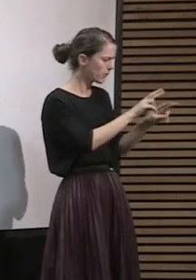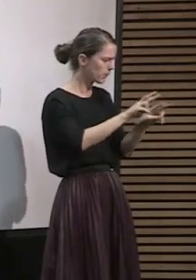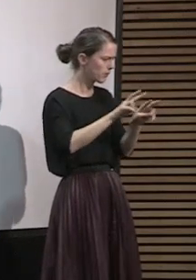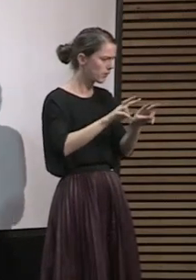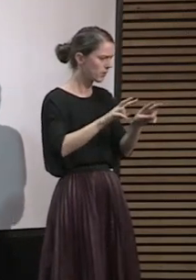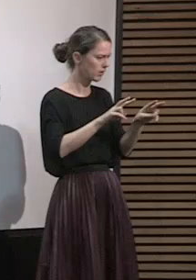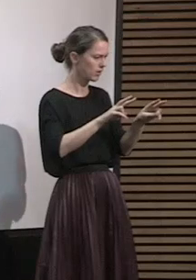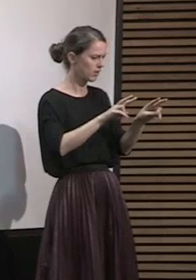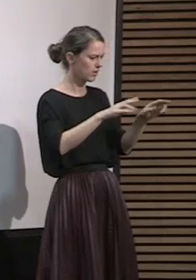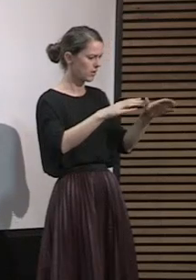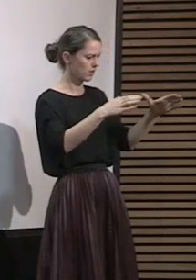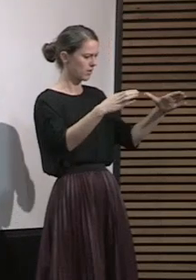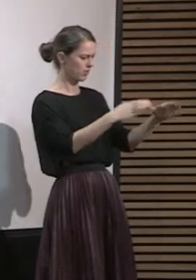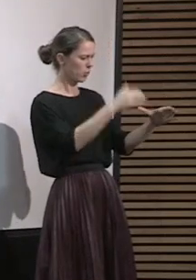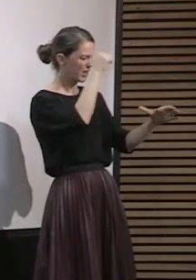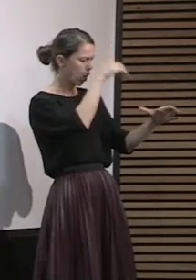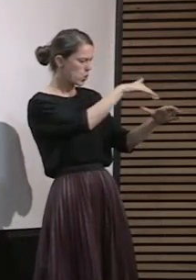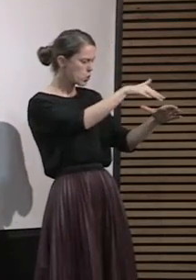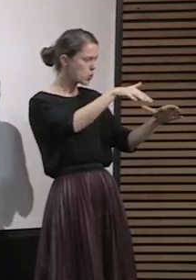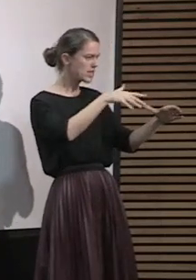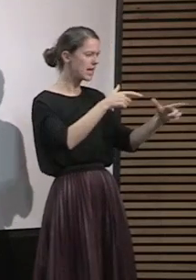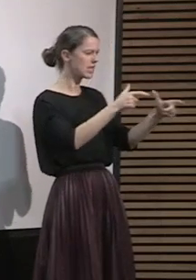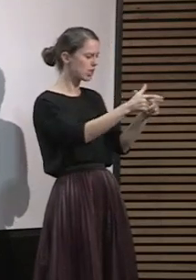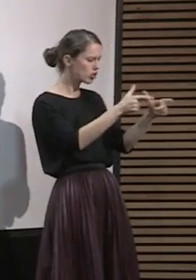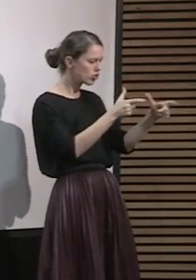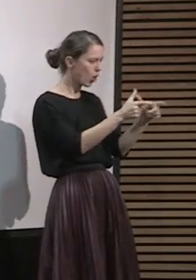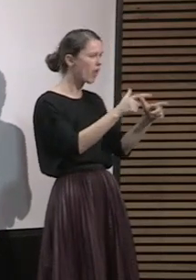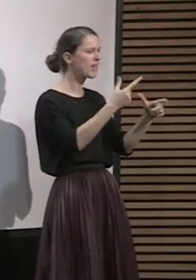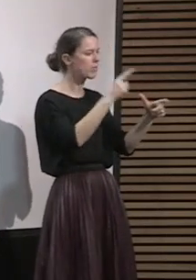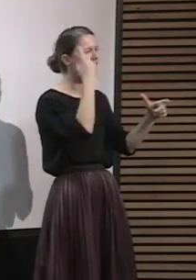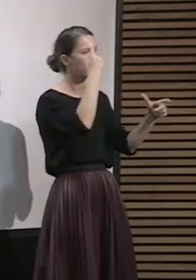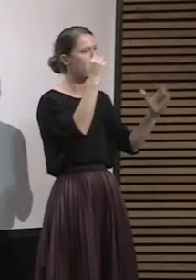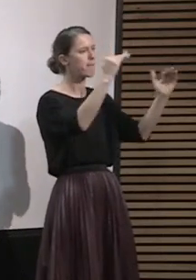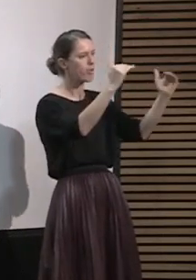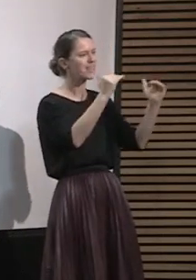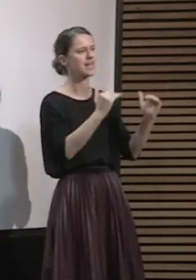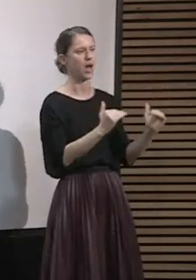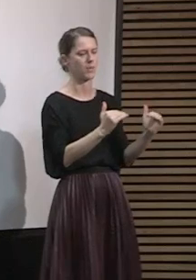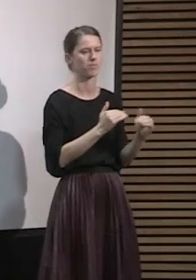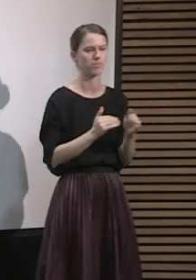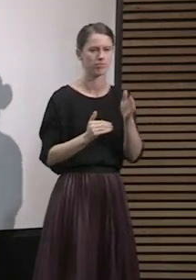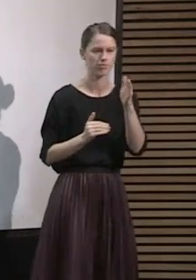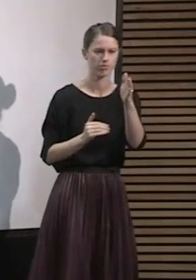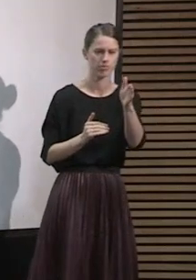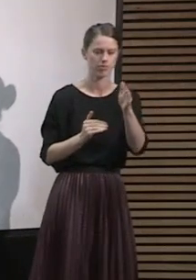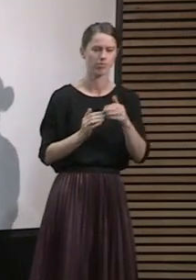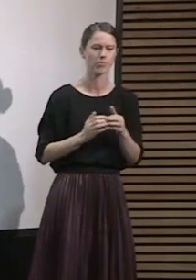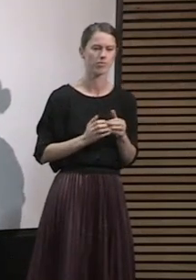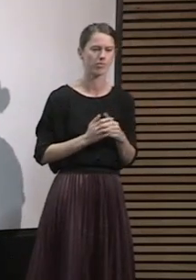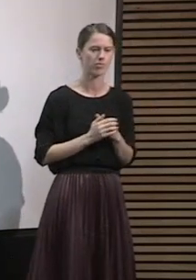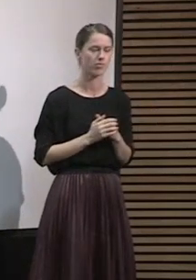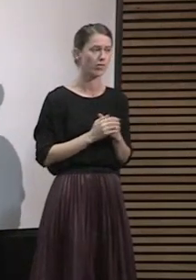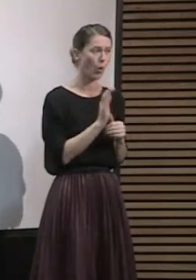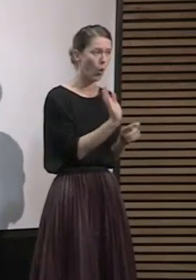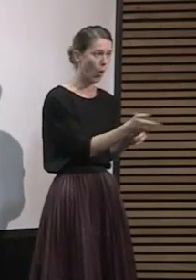calling the perimeter of the cluster under control. I'll come to Jackson. Prime Minister, it's obviously still early days, but all of the